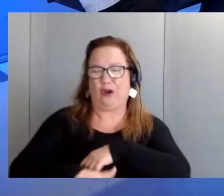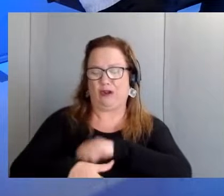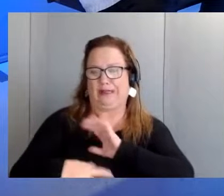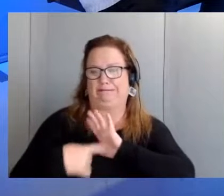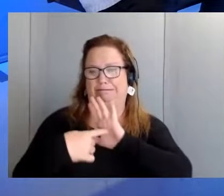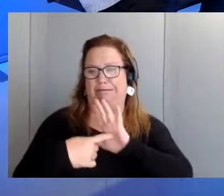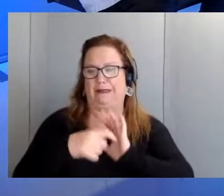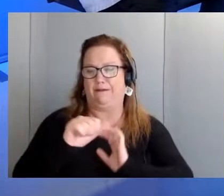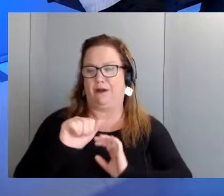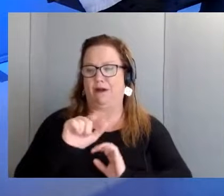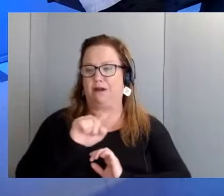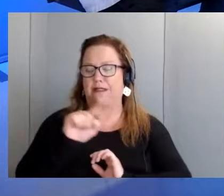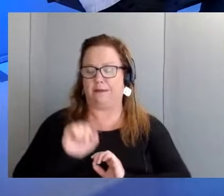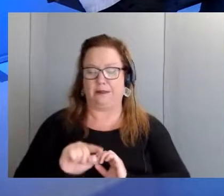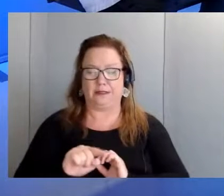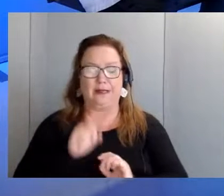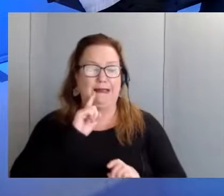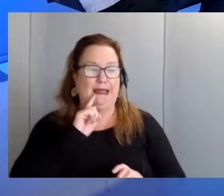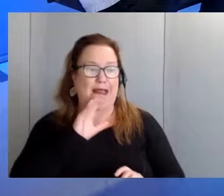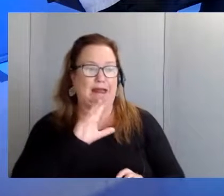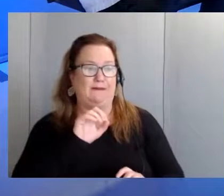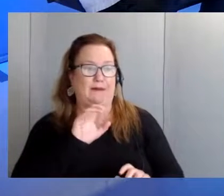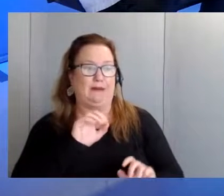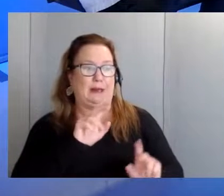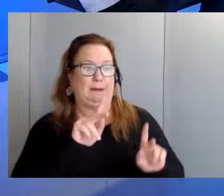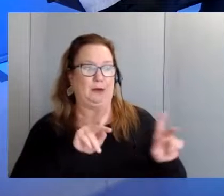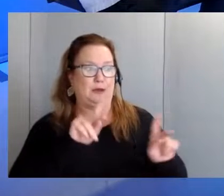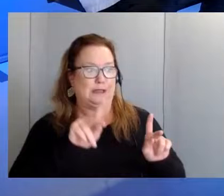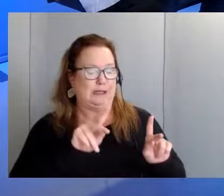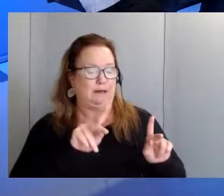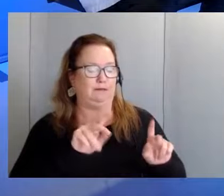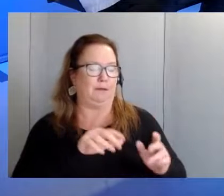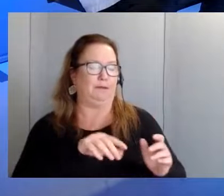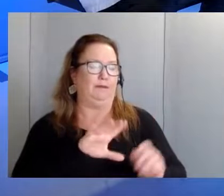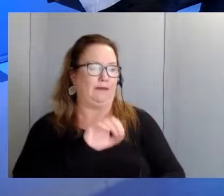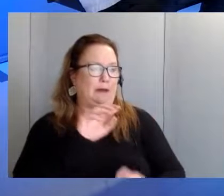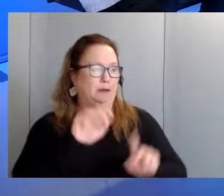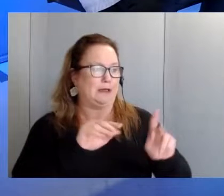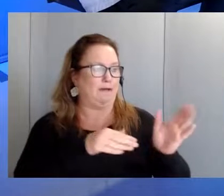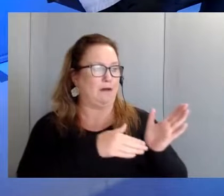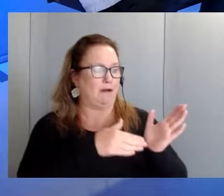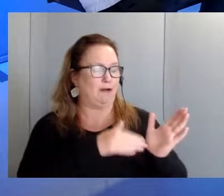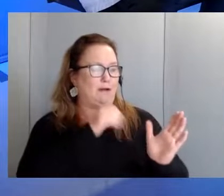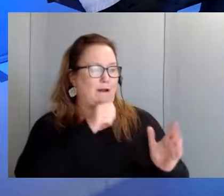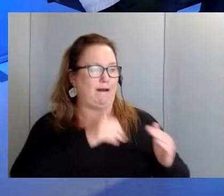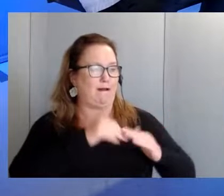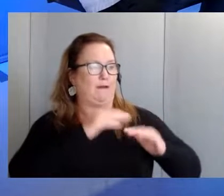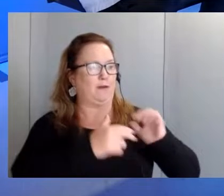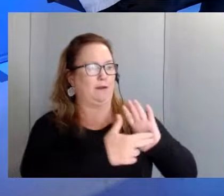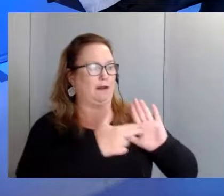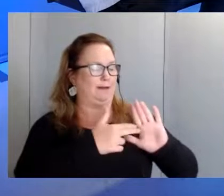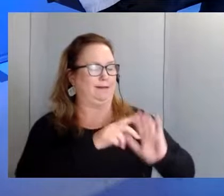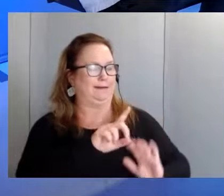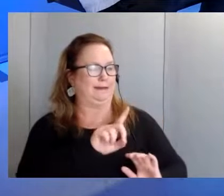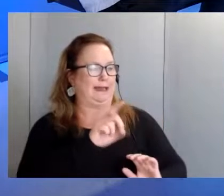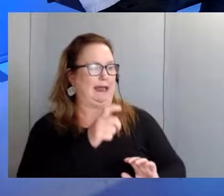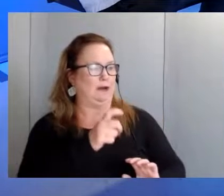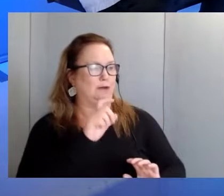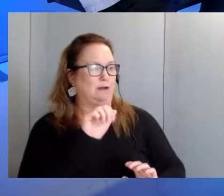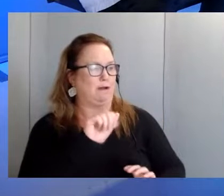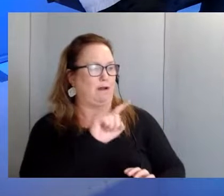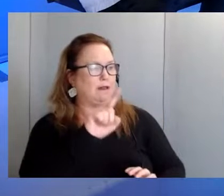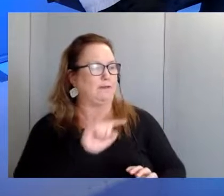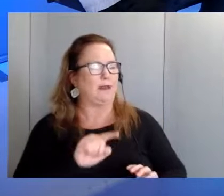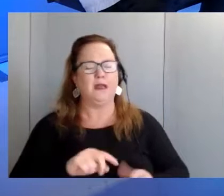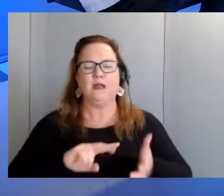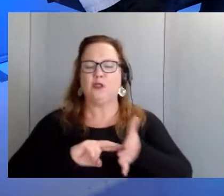of physicians are not fully comfortable diagnosing it. So describe what mild cognitive impairment is, and then why